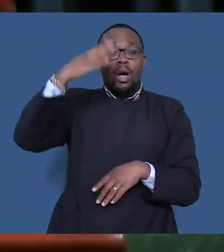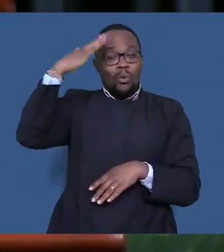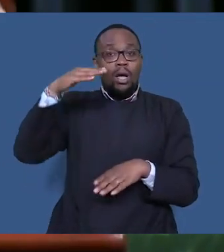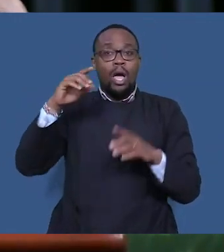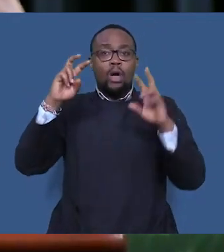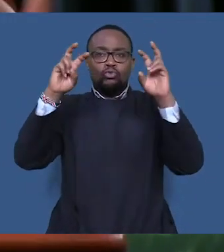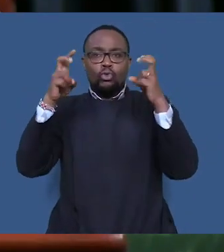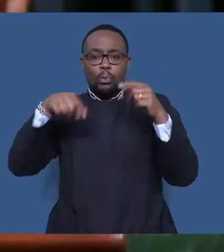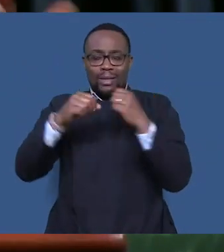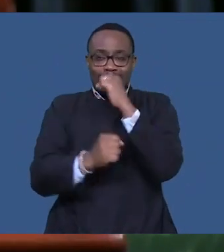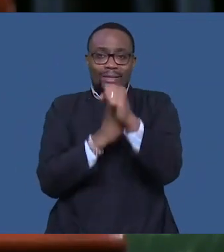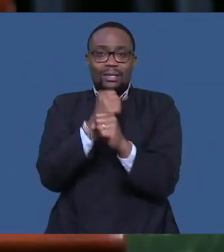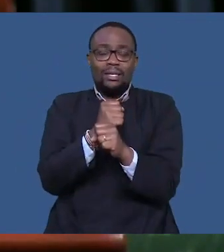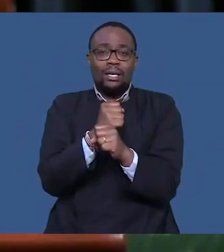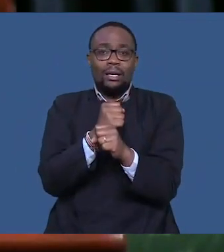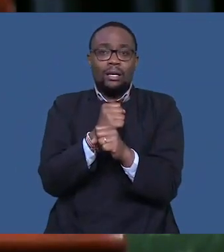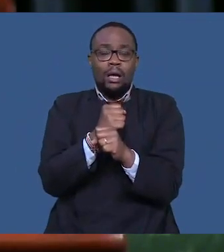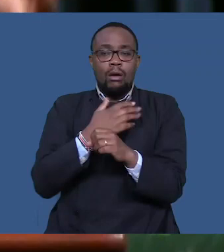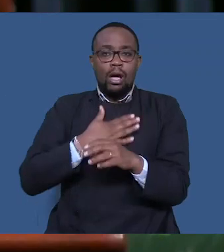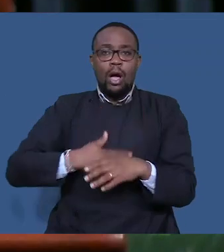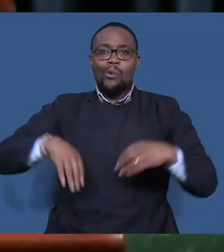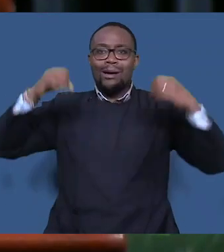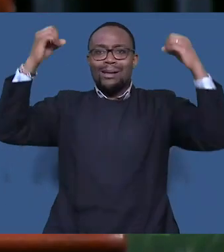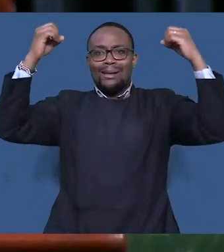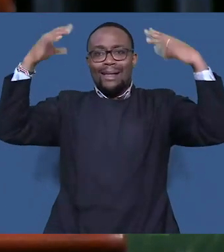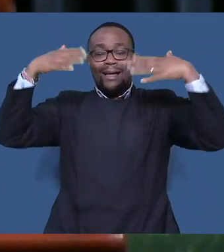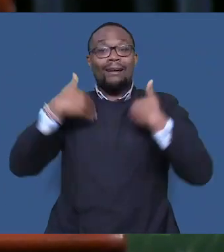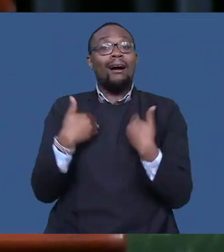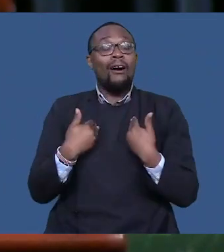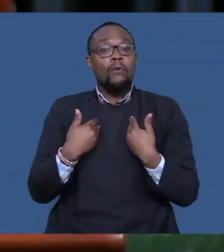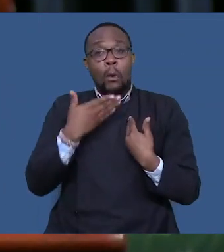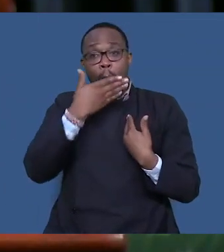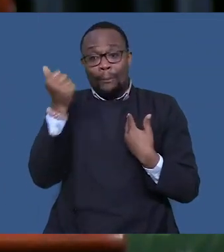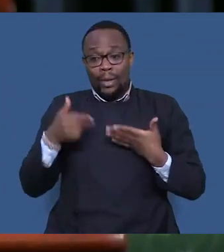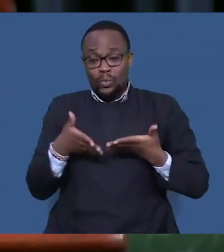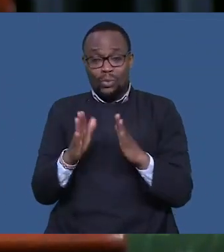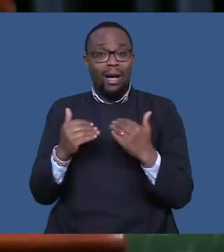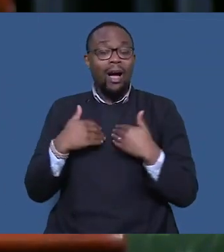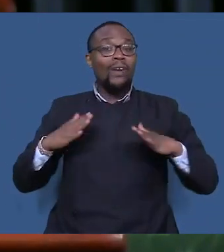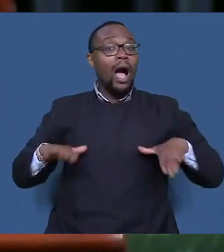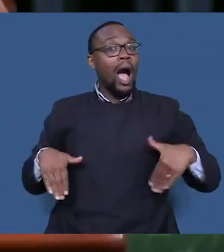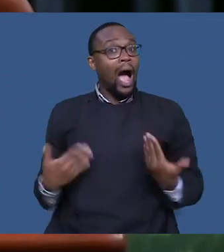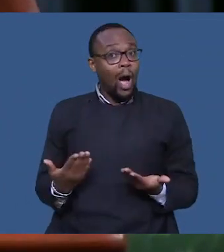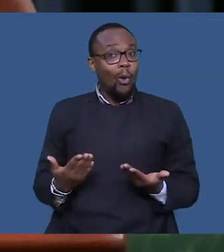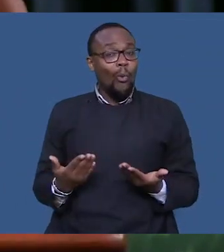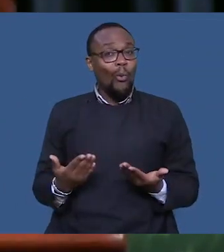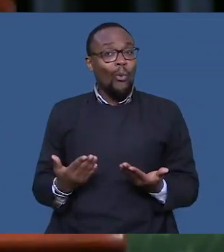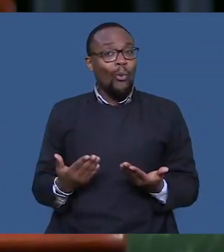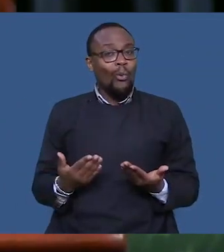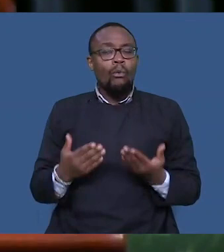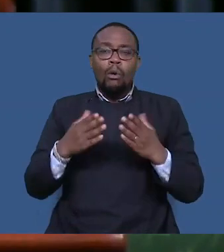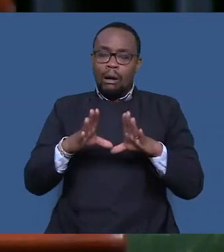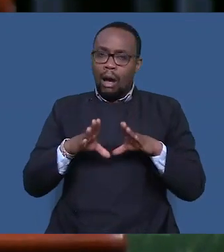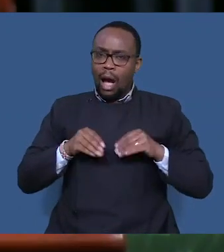year is just allowing, letting our light shine. And the best way that we can be able to allow our light to shine is to scale up, to